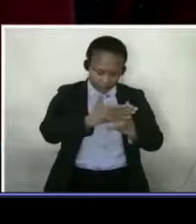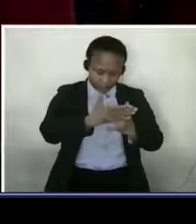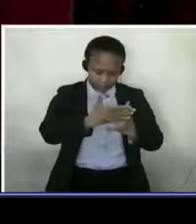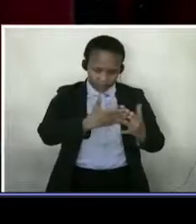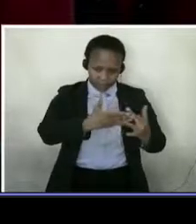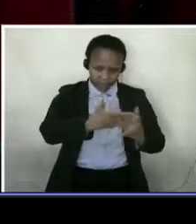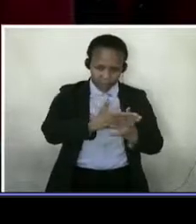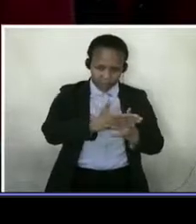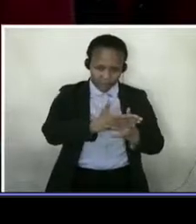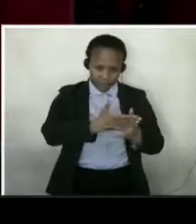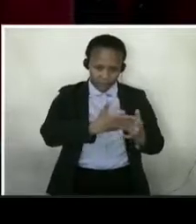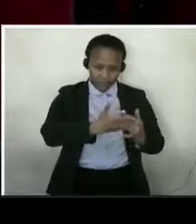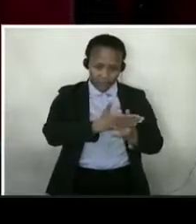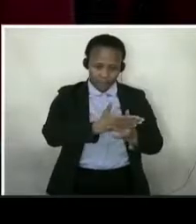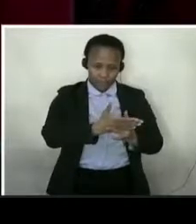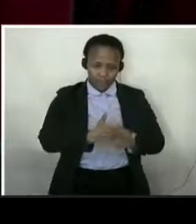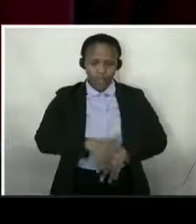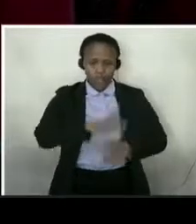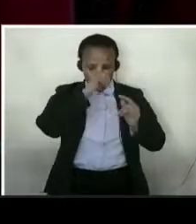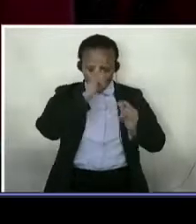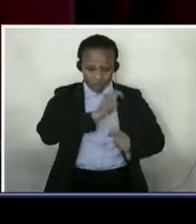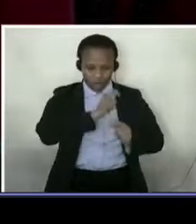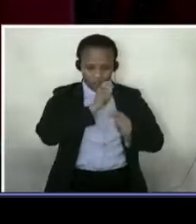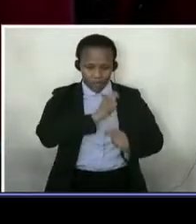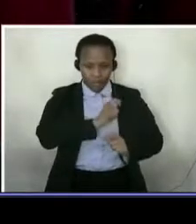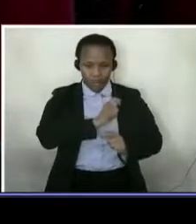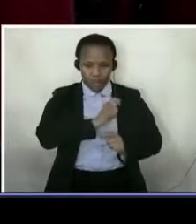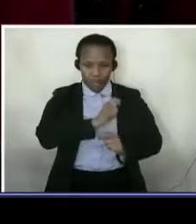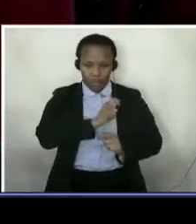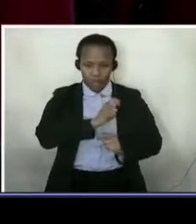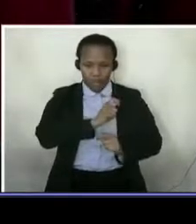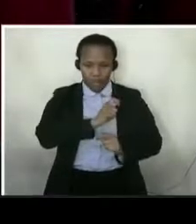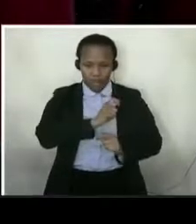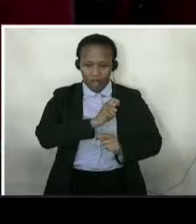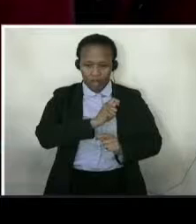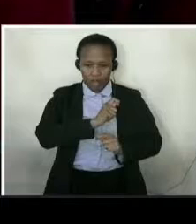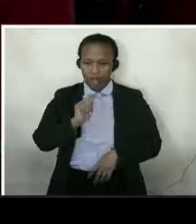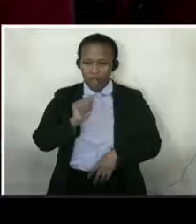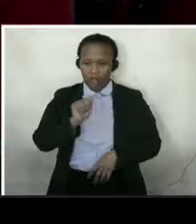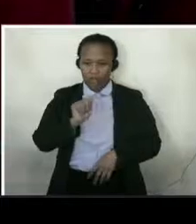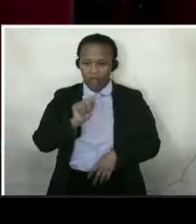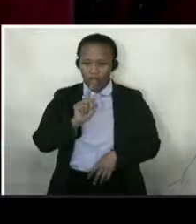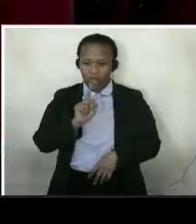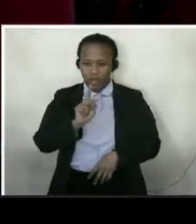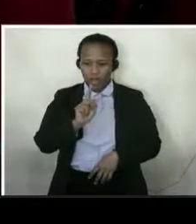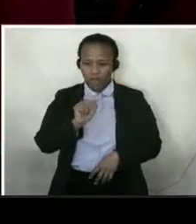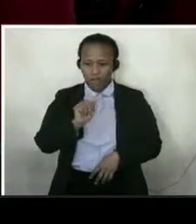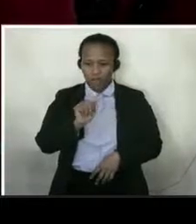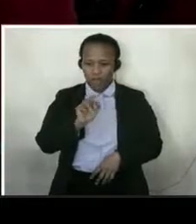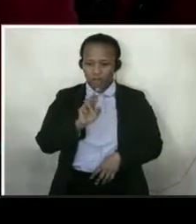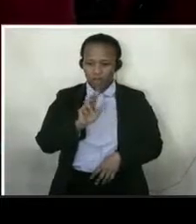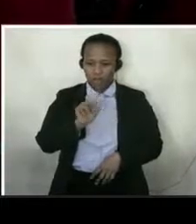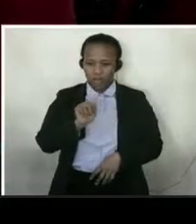Honorable Takarashpansi. Yes. Would like to see you.